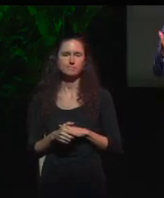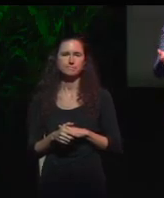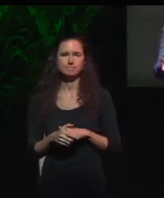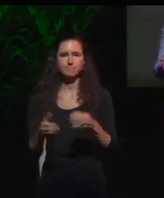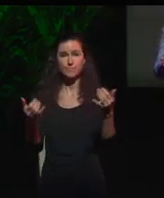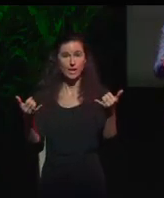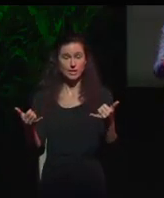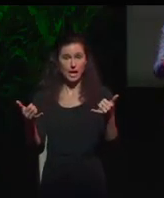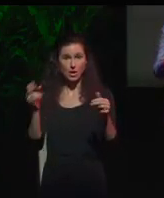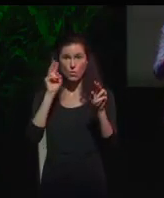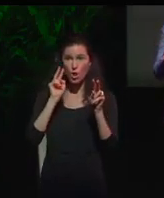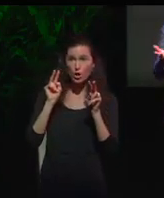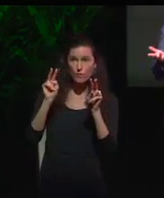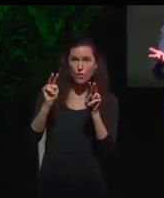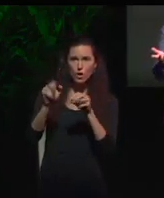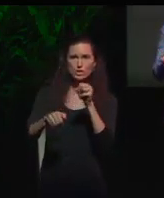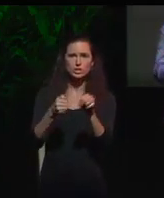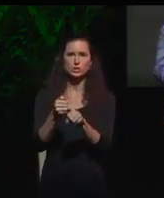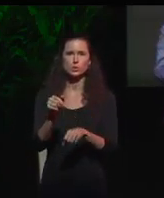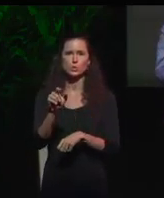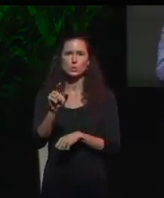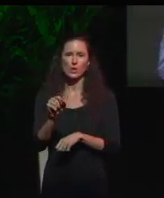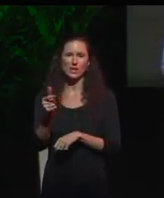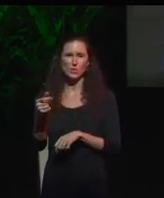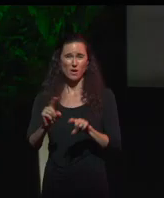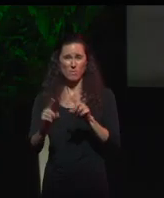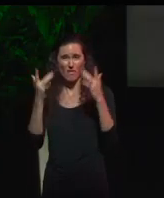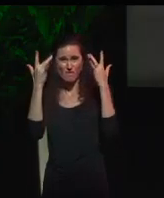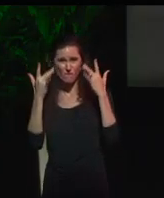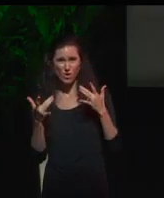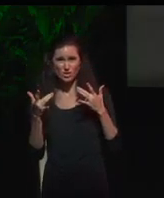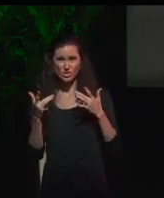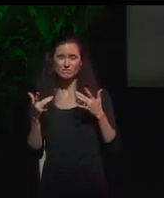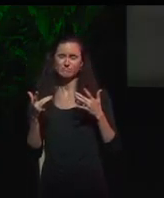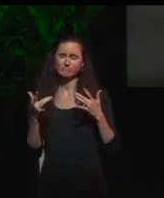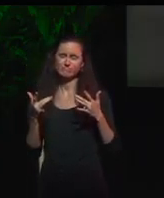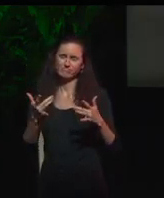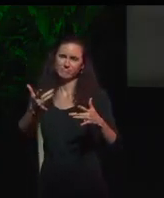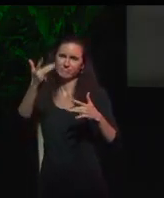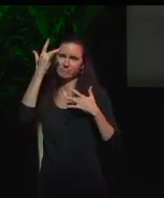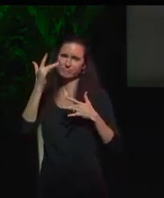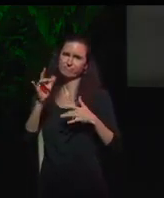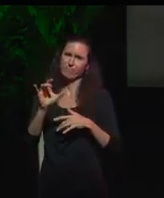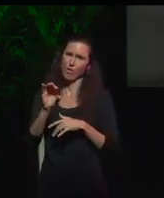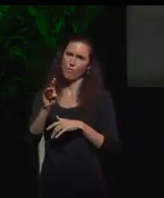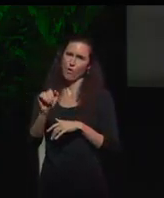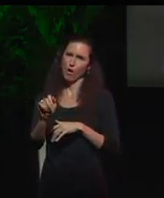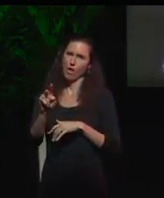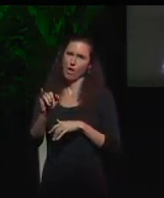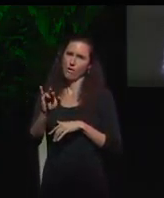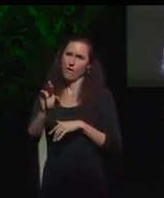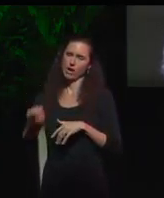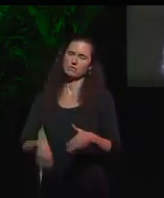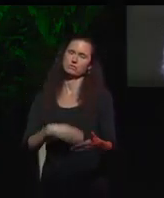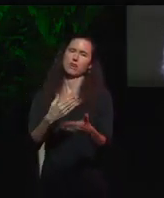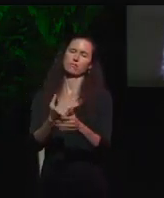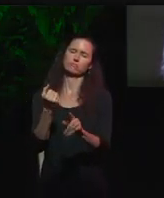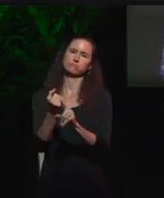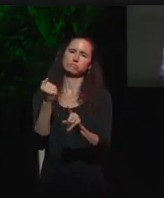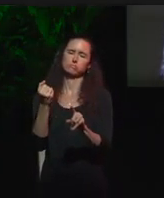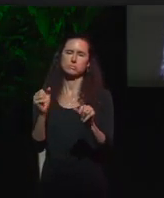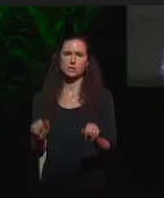We're looking forward to 2021, but unfortunately, coronavirus arrived. The text that you see here is